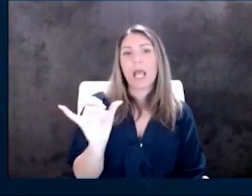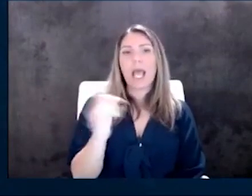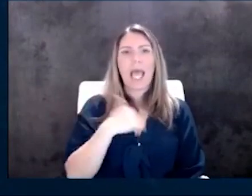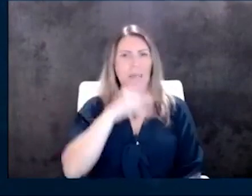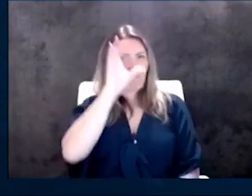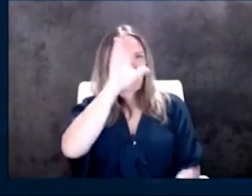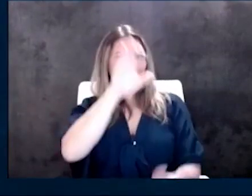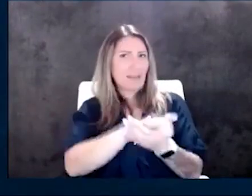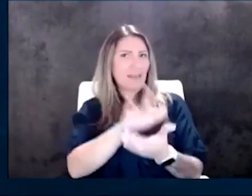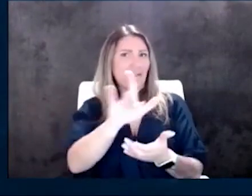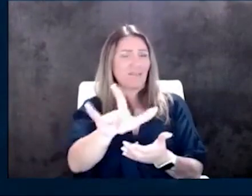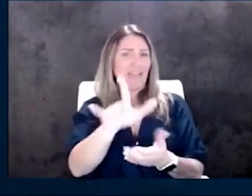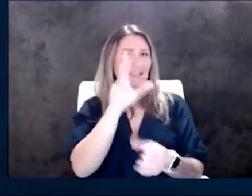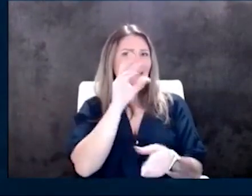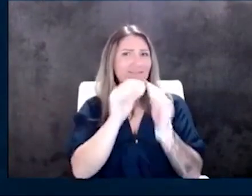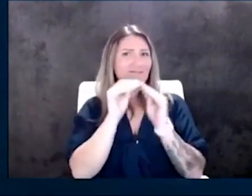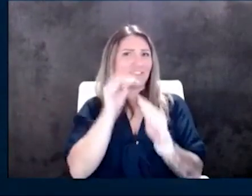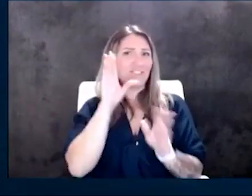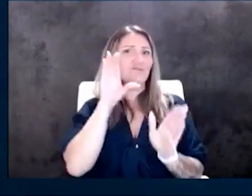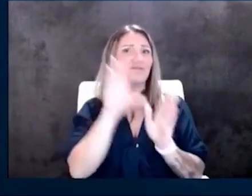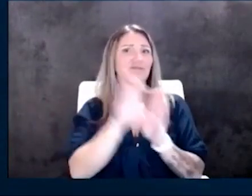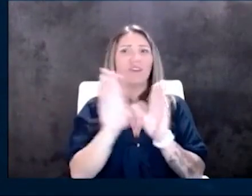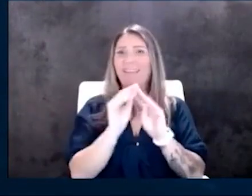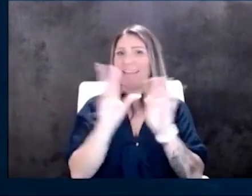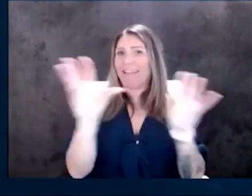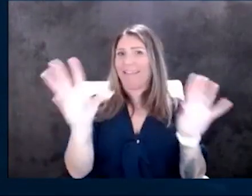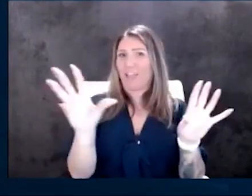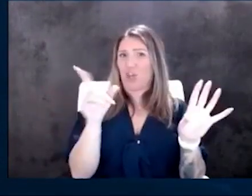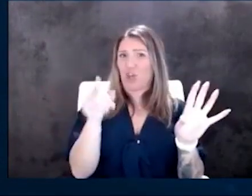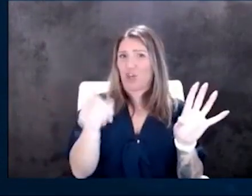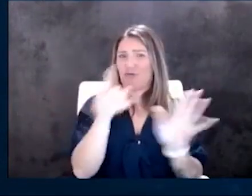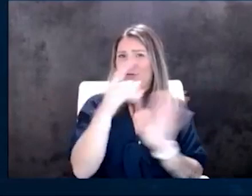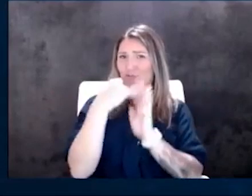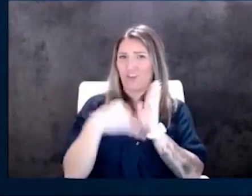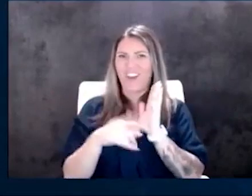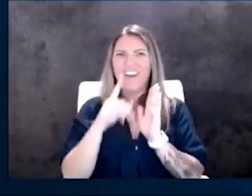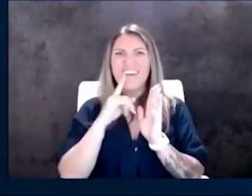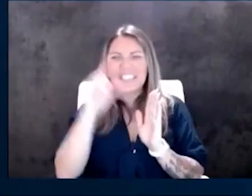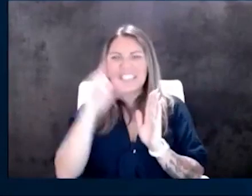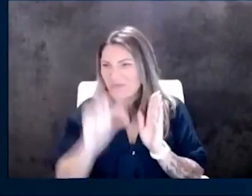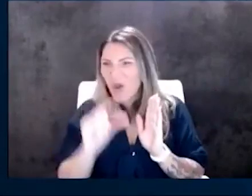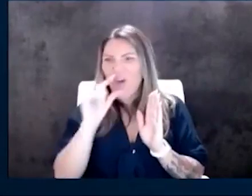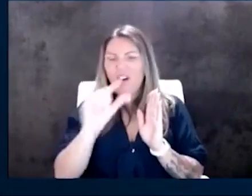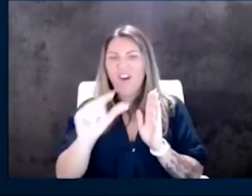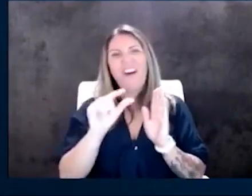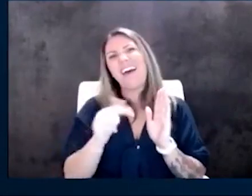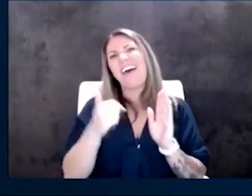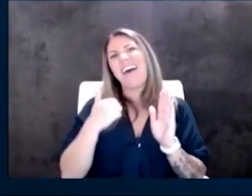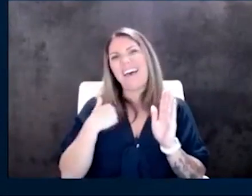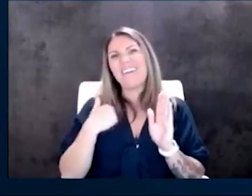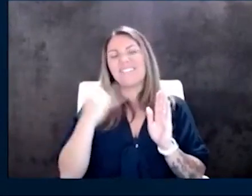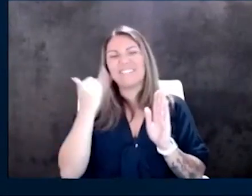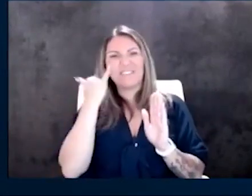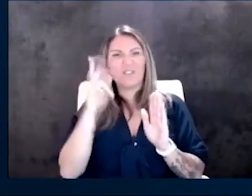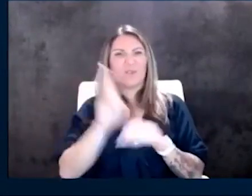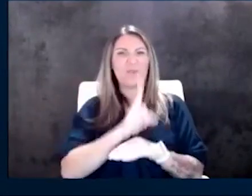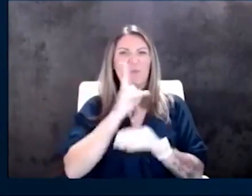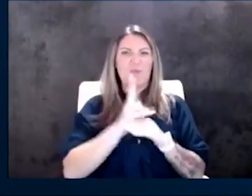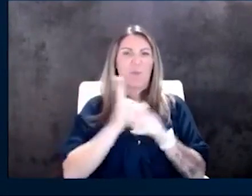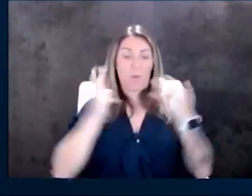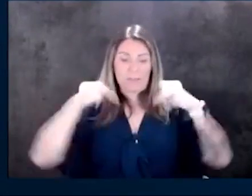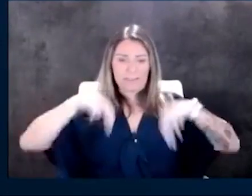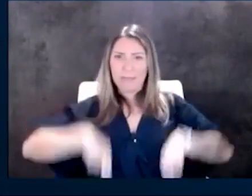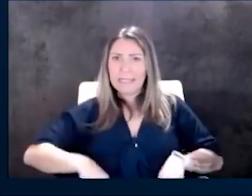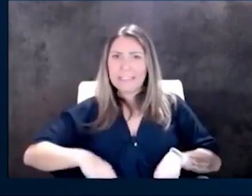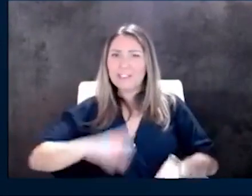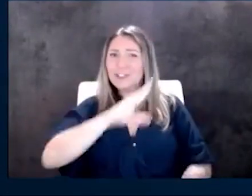vote because you have clearly drawn. But I think you look how actually small have look that how outfit. small First of all, do you wear suspenders sometimes? No, never do I wear